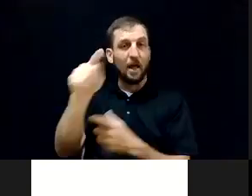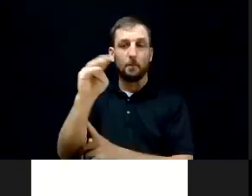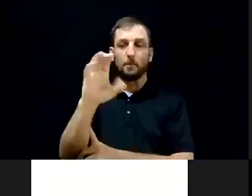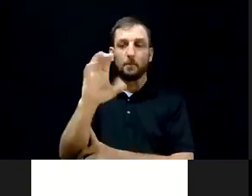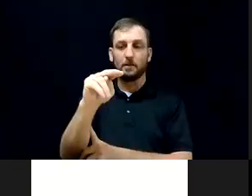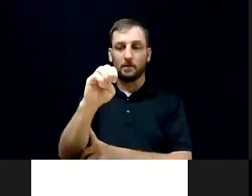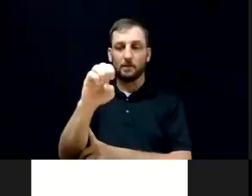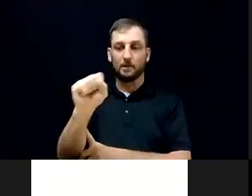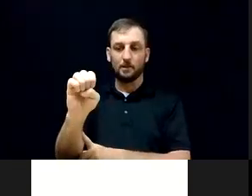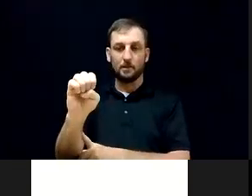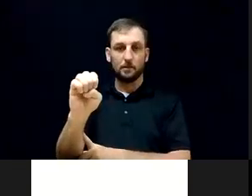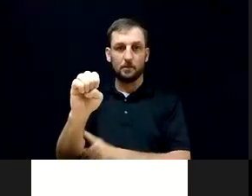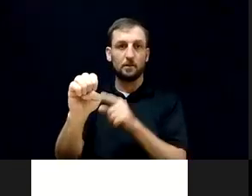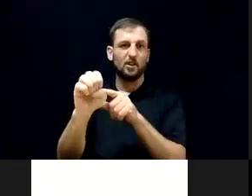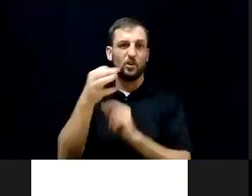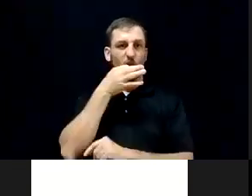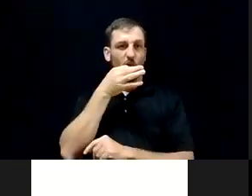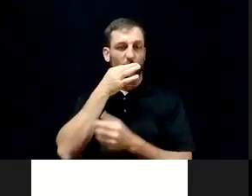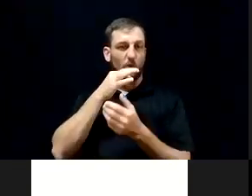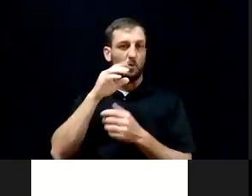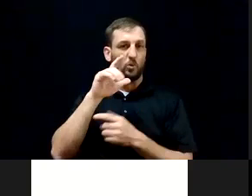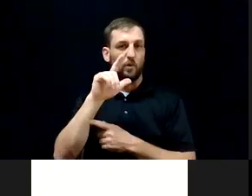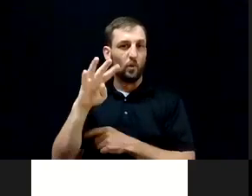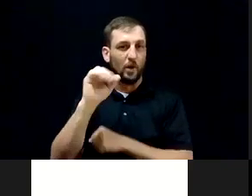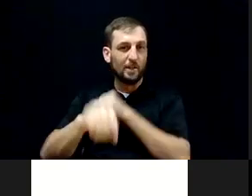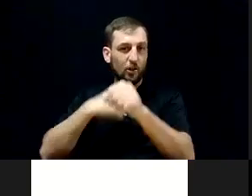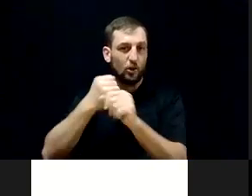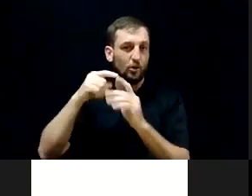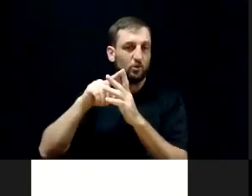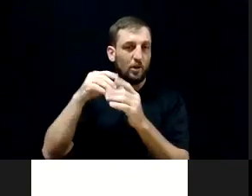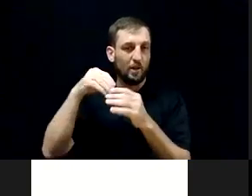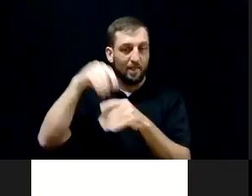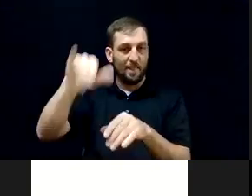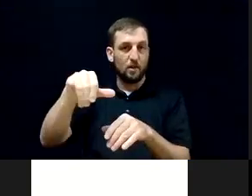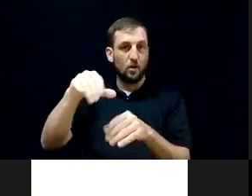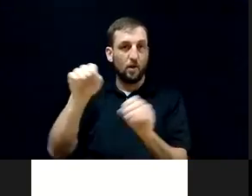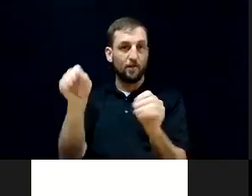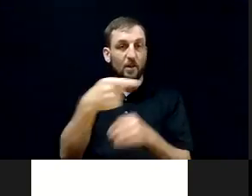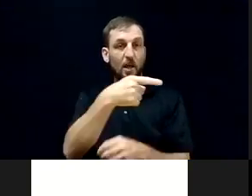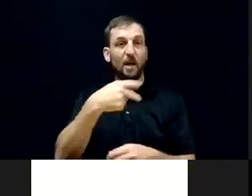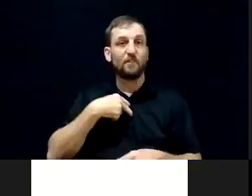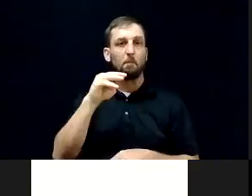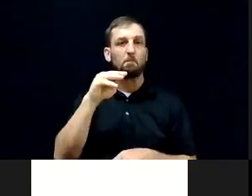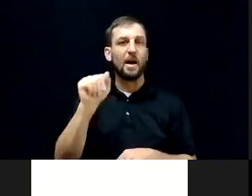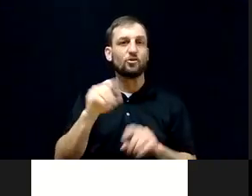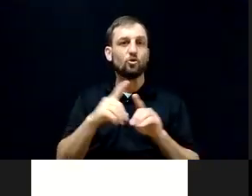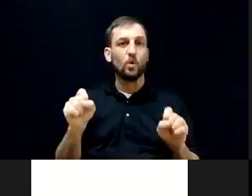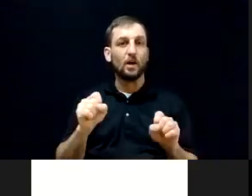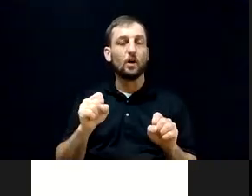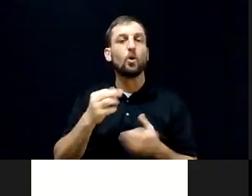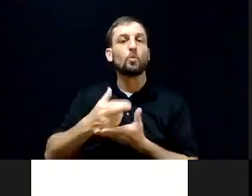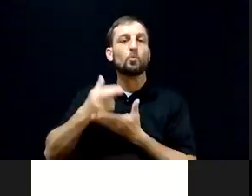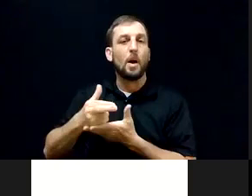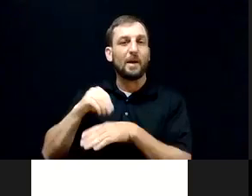to start his 24th year in this office, and he has a master's degree in rehabilitation counseling.